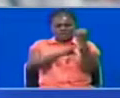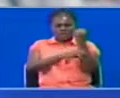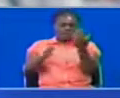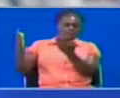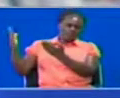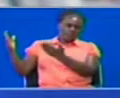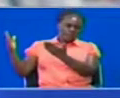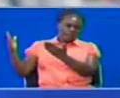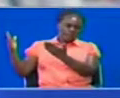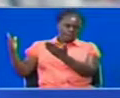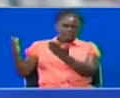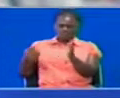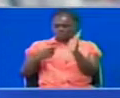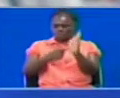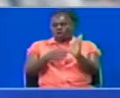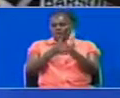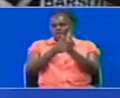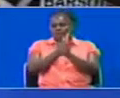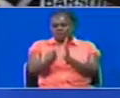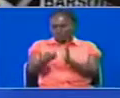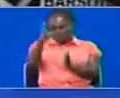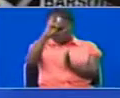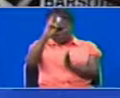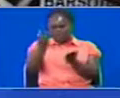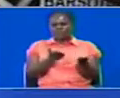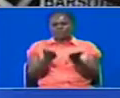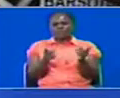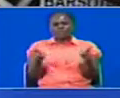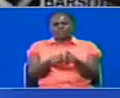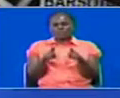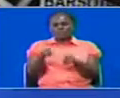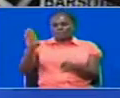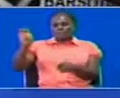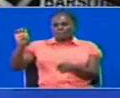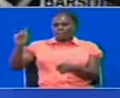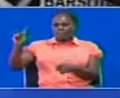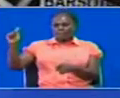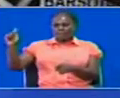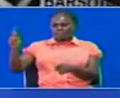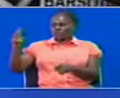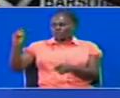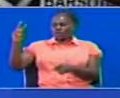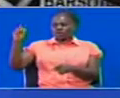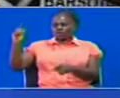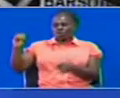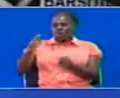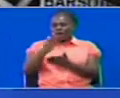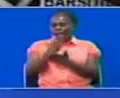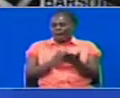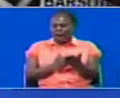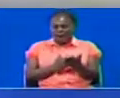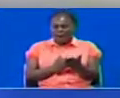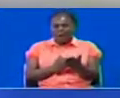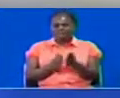will headline the stacked Kenya Police Service team that will also see Emmanuel Bett, Philemon Rono and also World Half Marathon